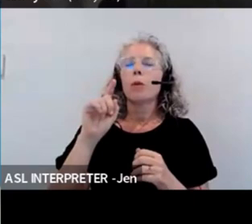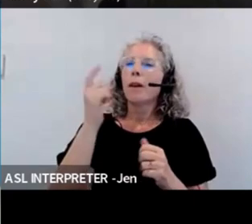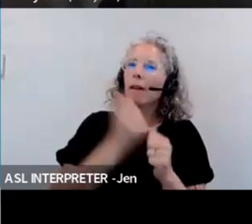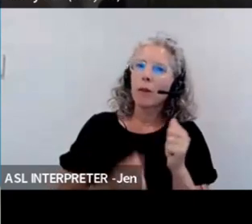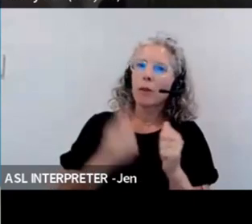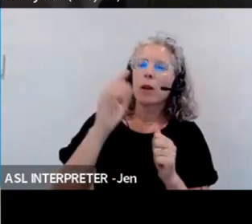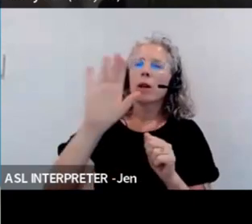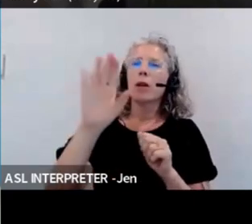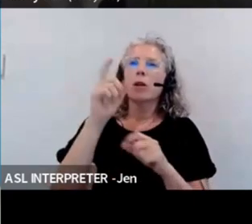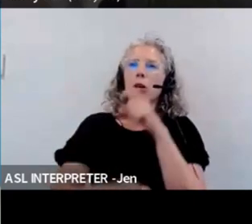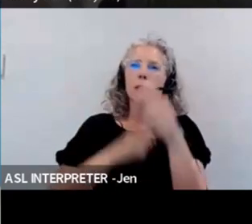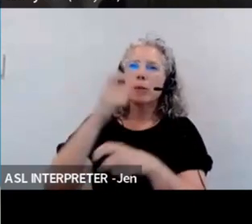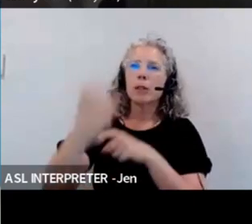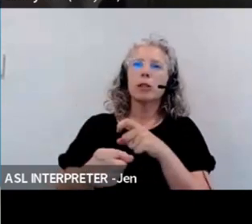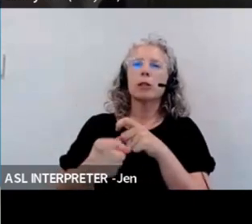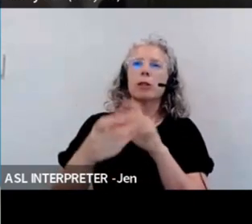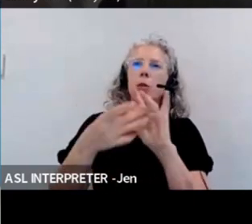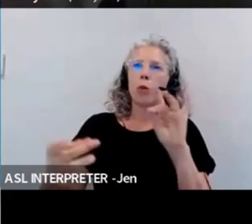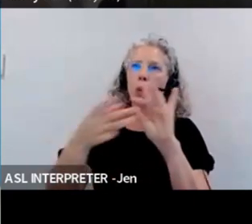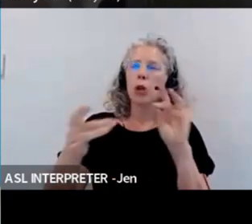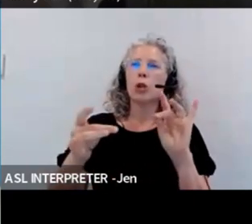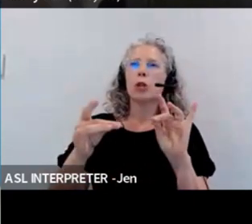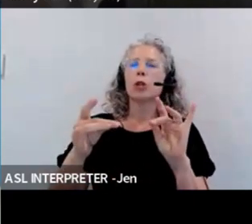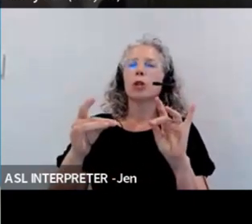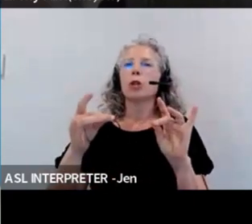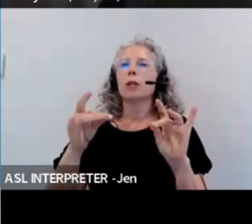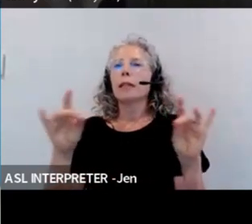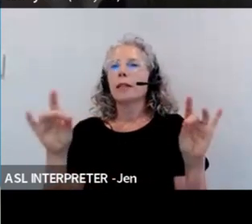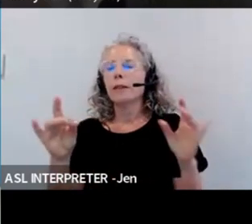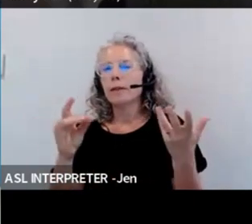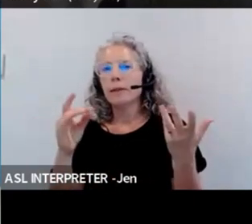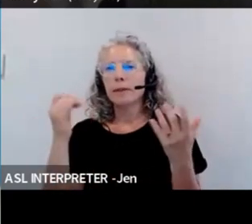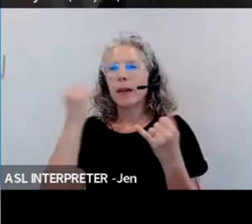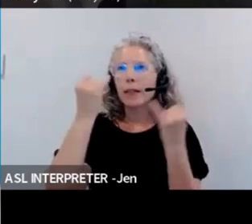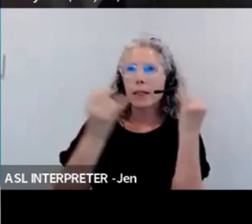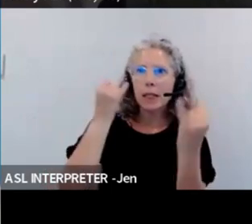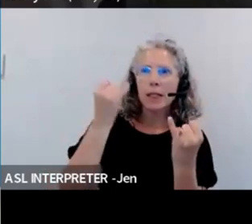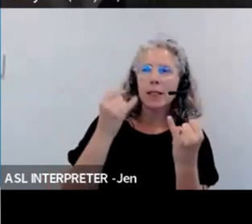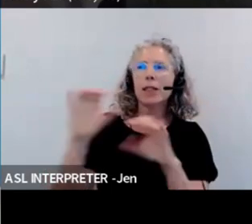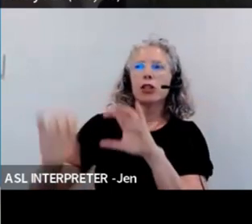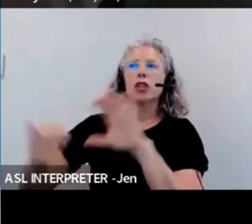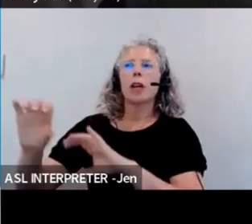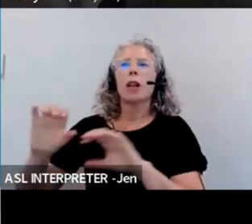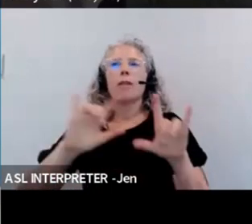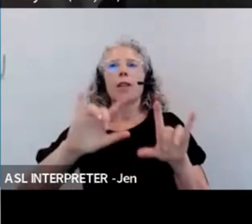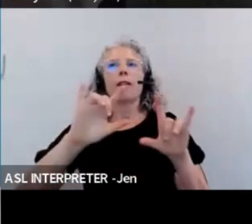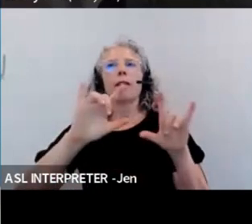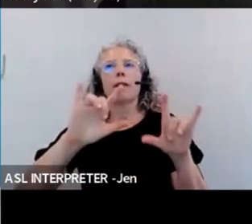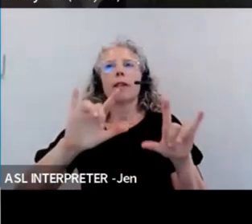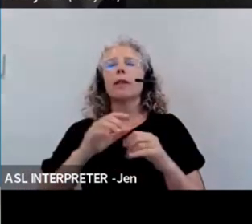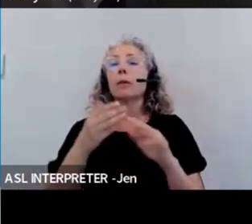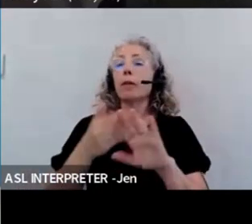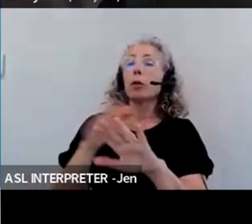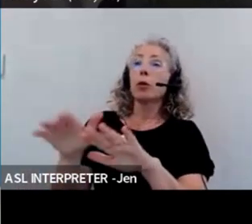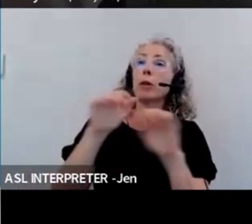everyone's contributions and words, your insights, they're valuable. You're getting lots of love in the chat. Before folks